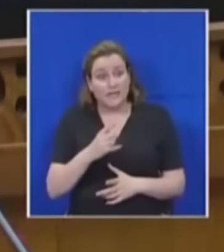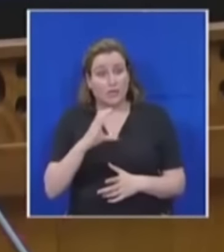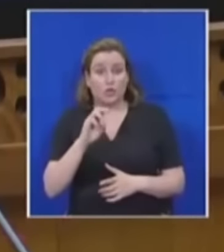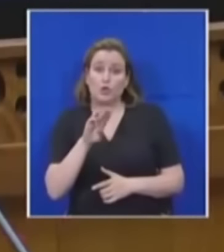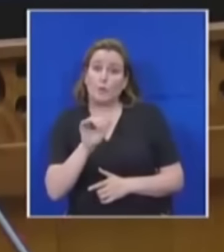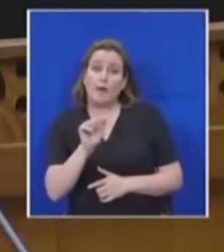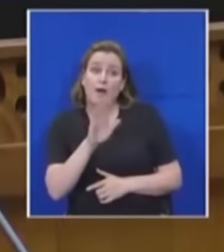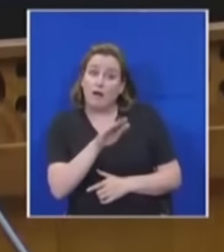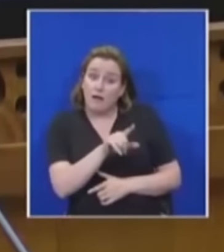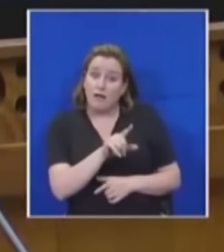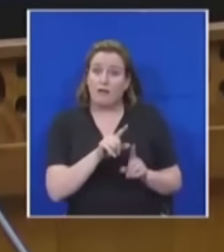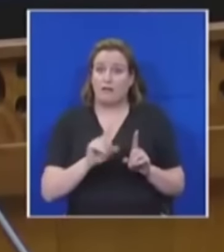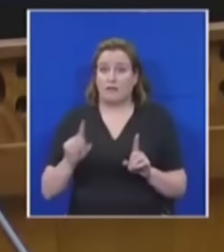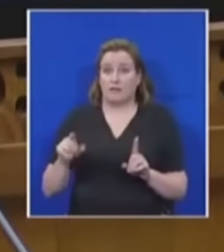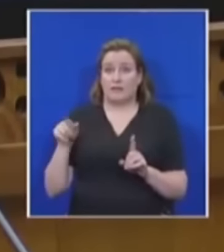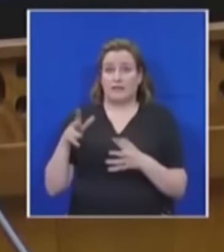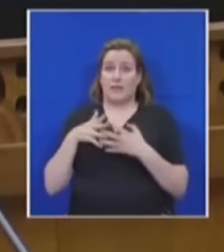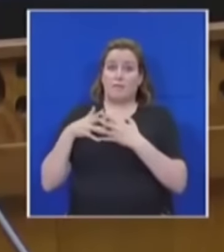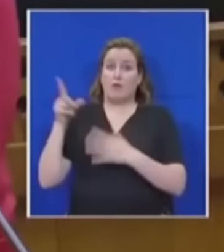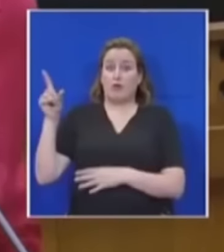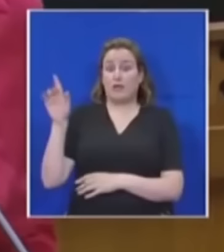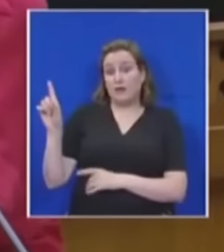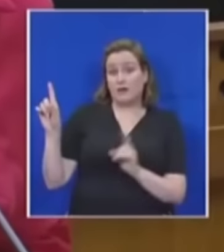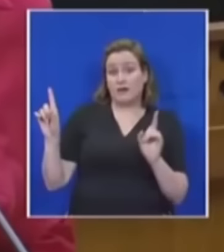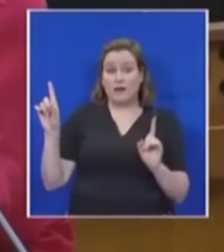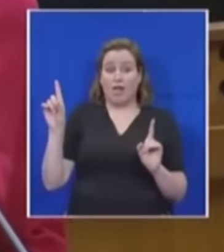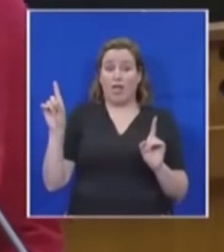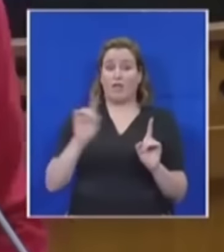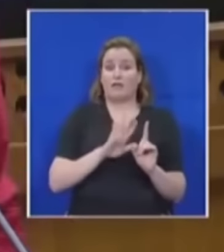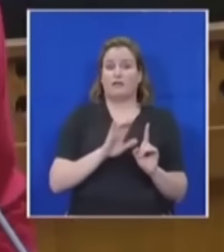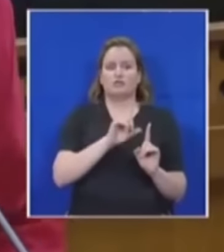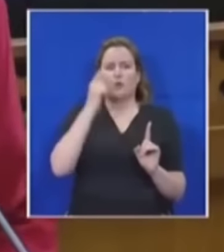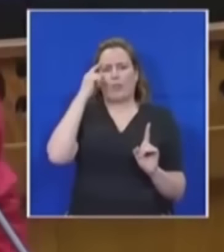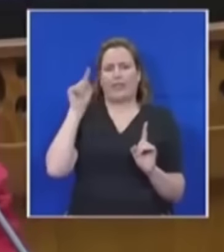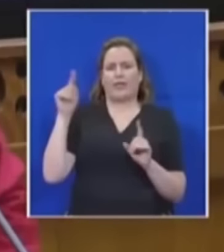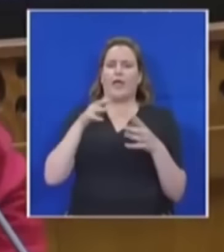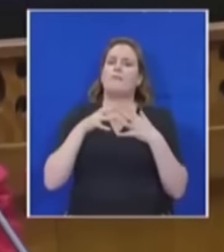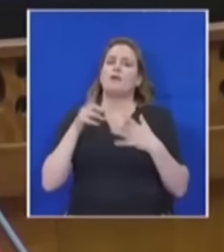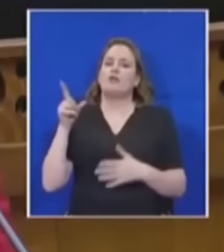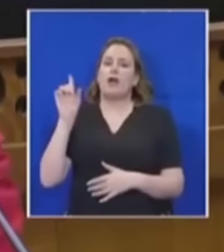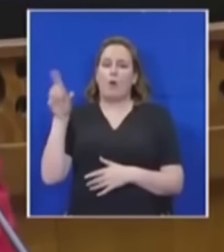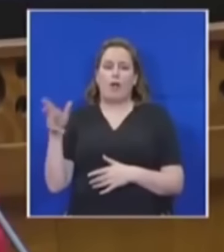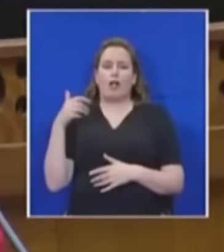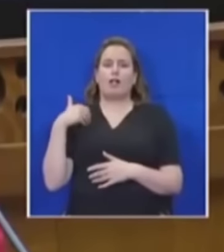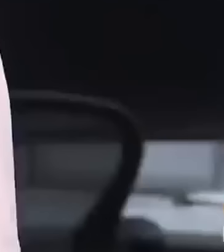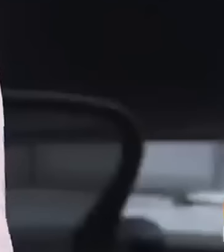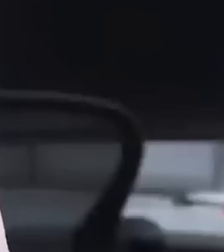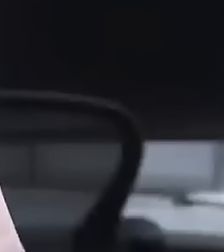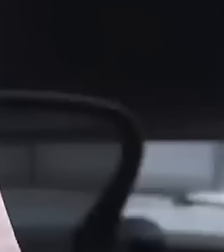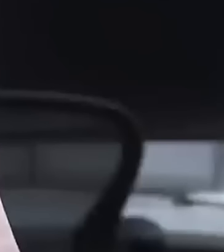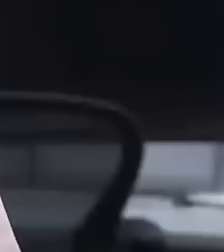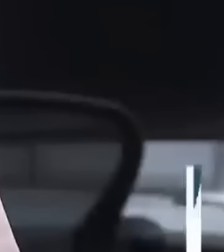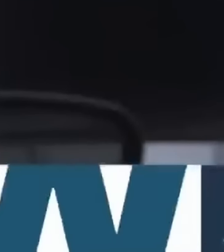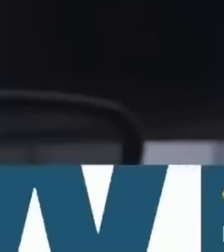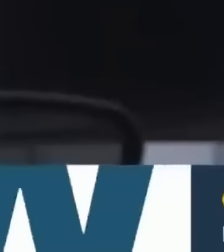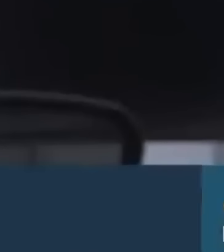the flirtations of the Americans must not fool you into believing that they are going to ever be your friends.